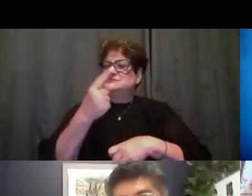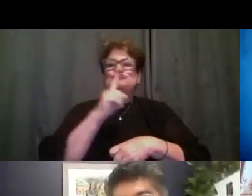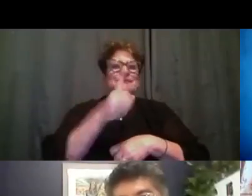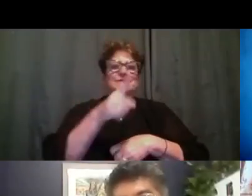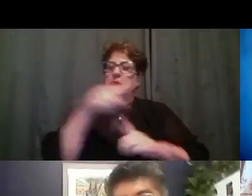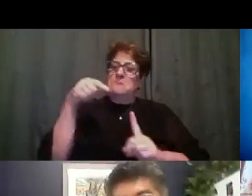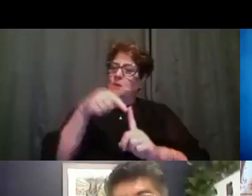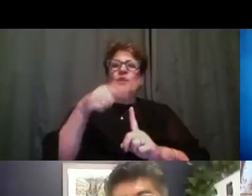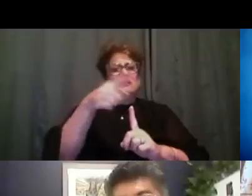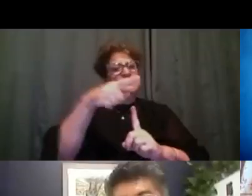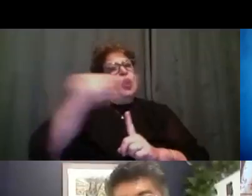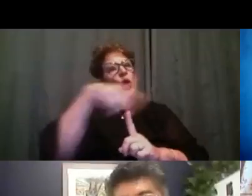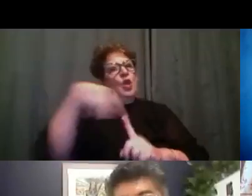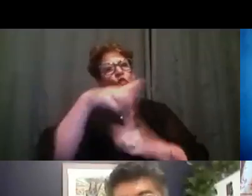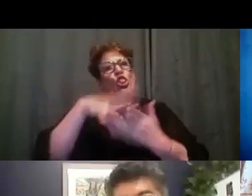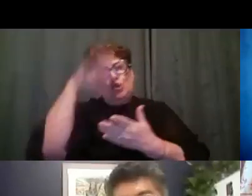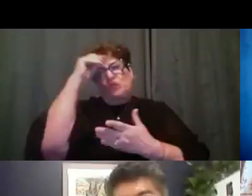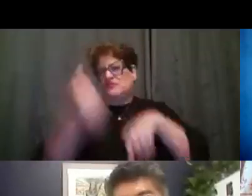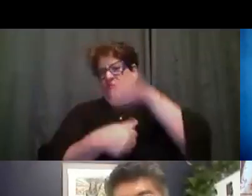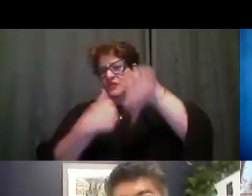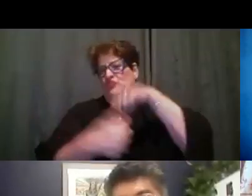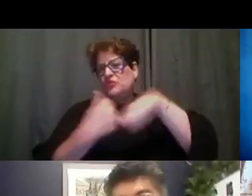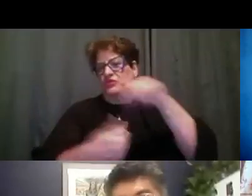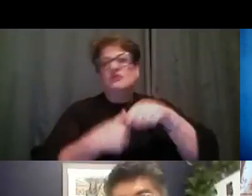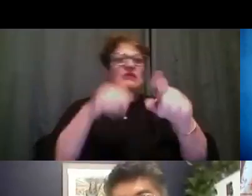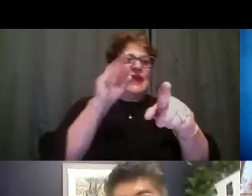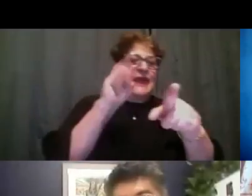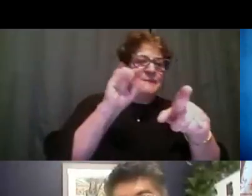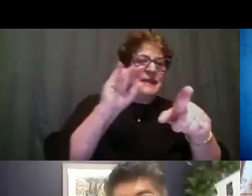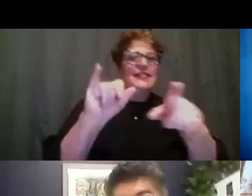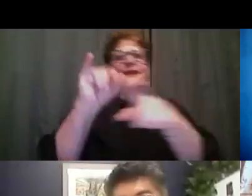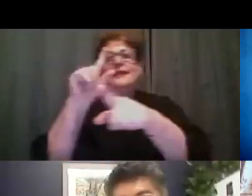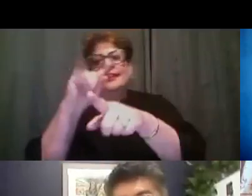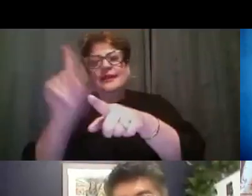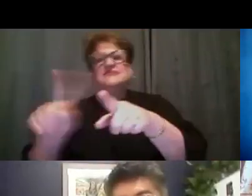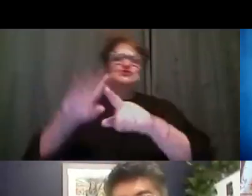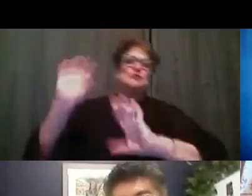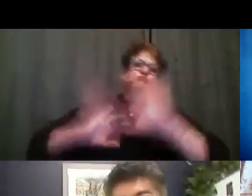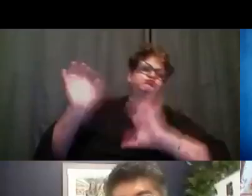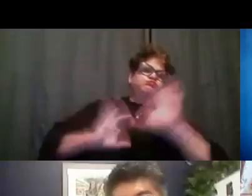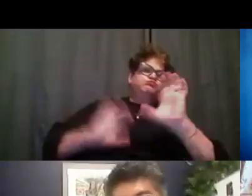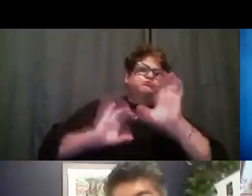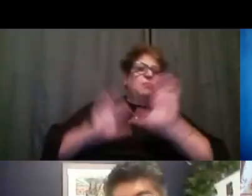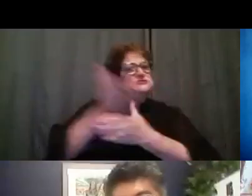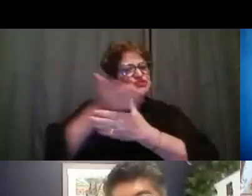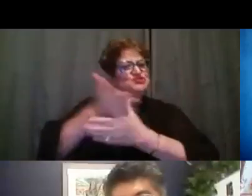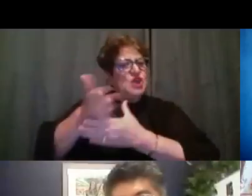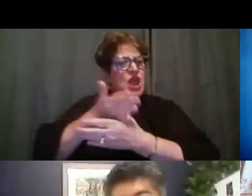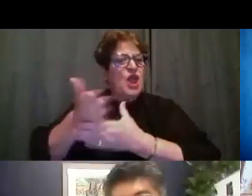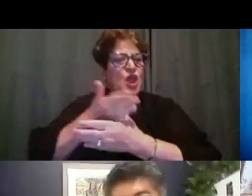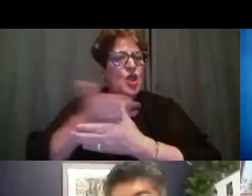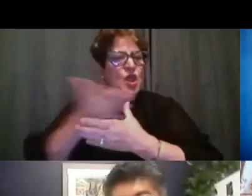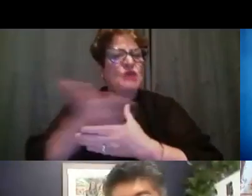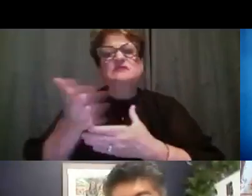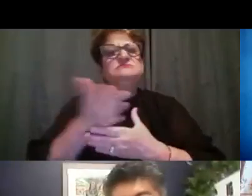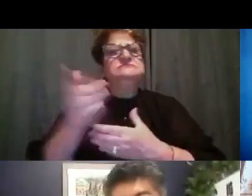Emily and Liz, so for anyone who's out there, speak to each other, ask the people who used your services. I think that they can probably give us the